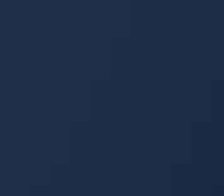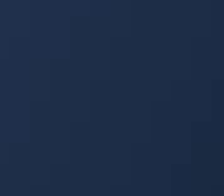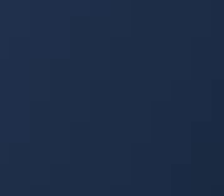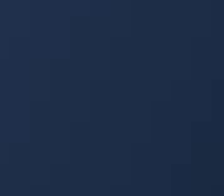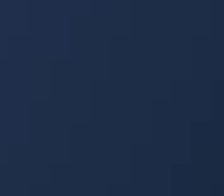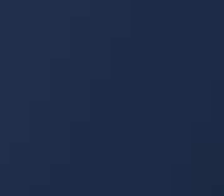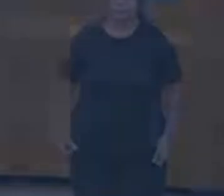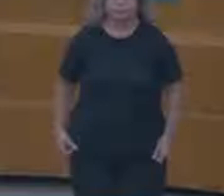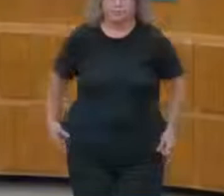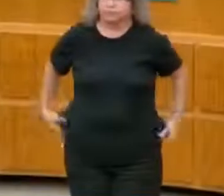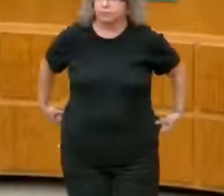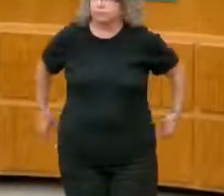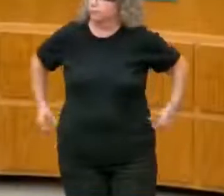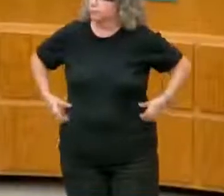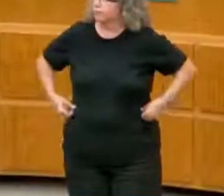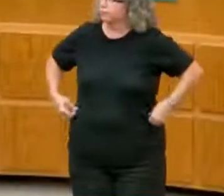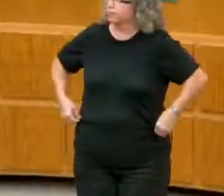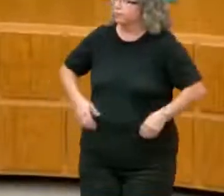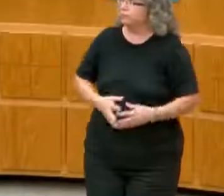You guys ready?